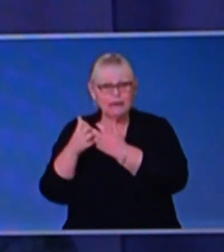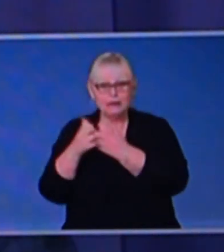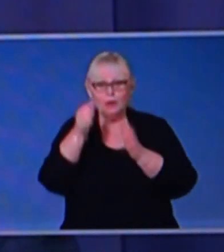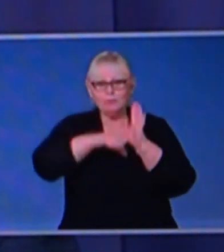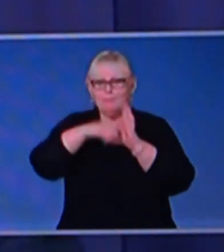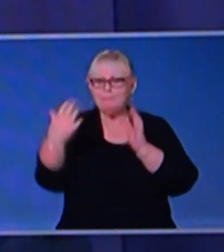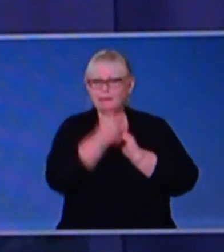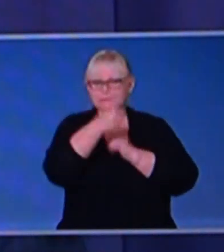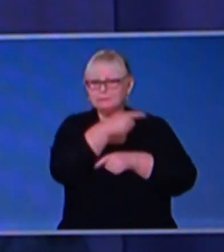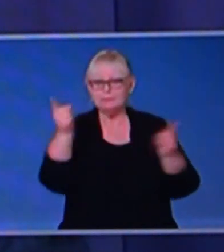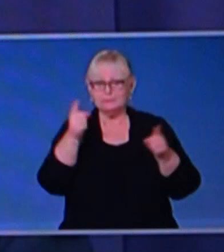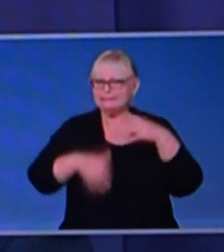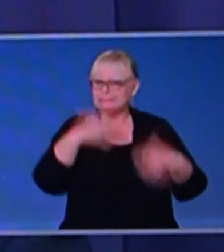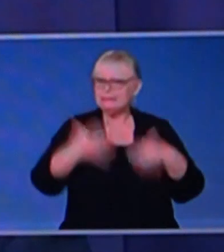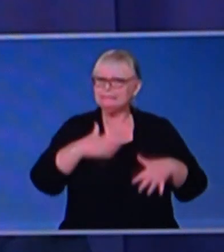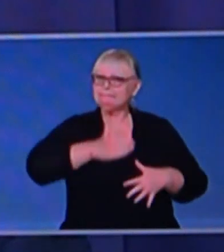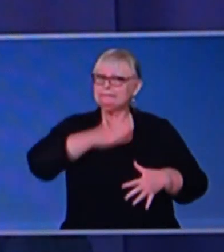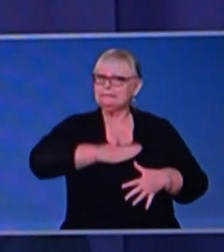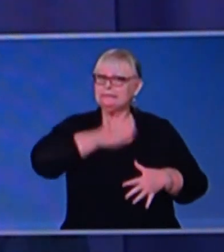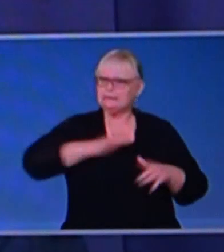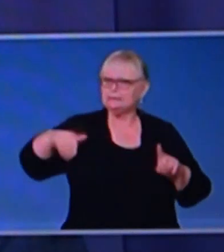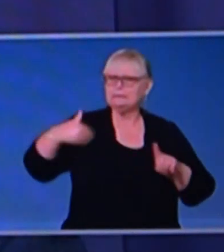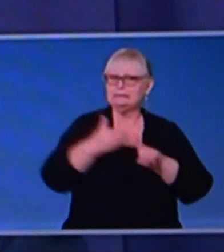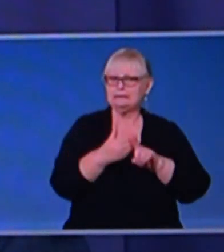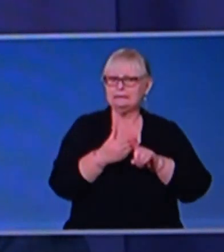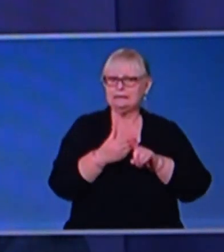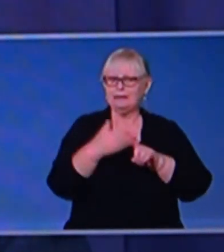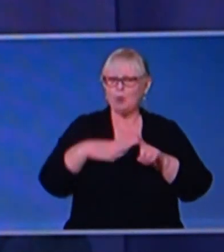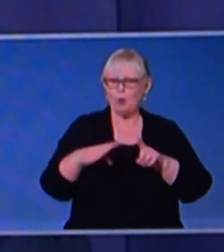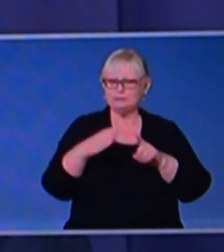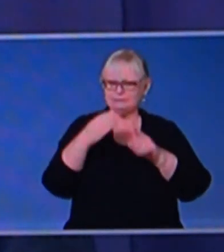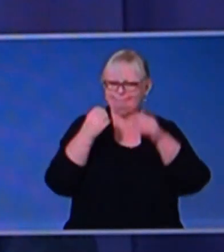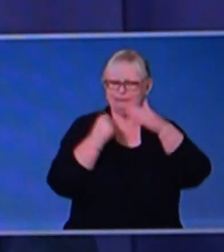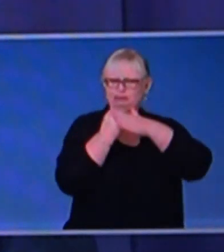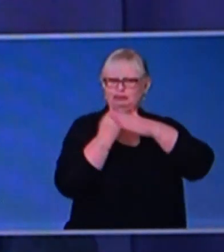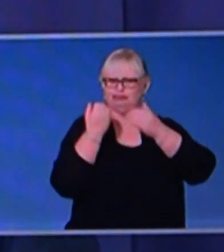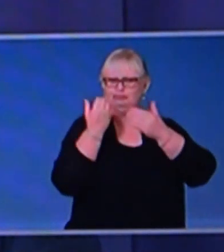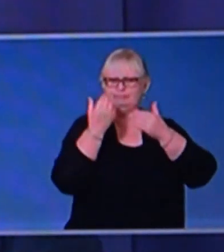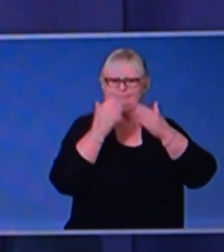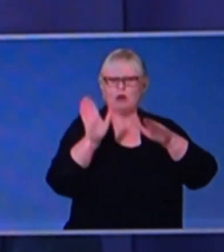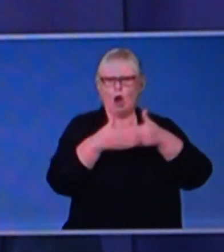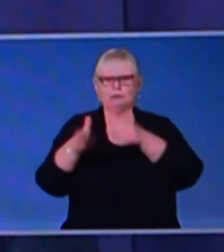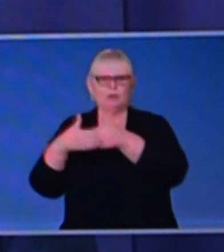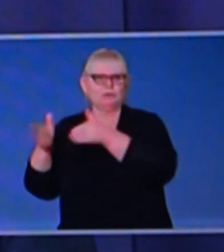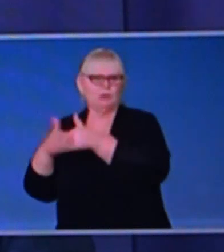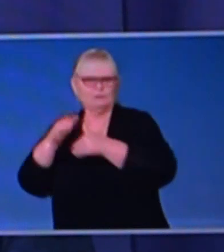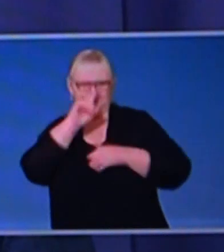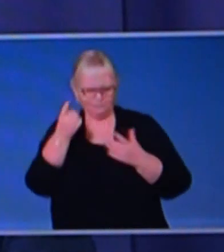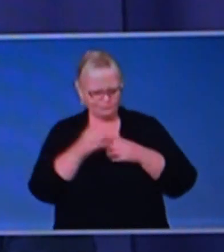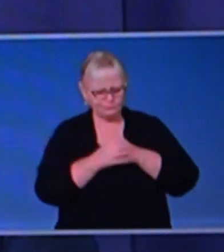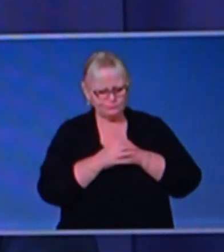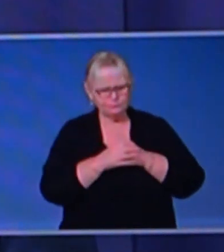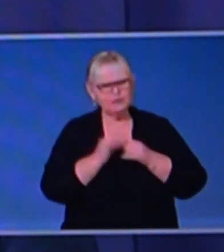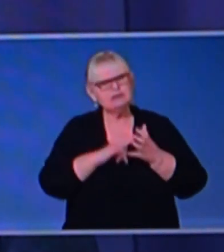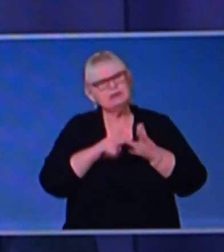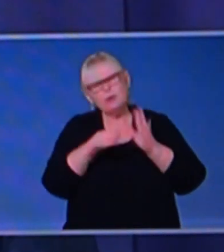for Australians who have been suffering because of the restrictions that had previously been in place. And so we are looking at